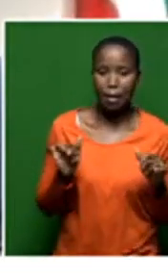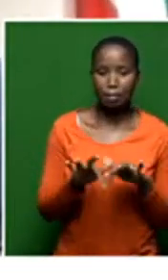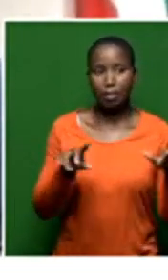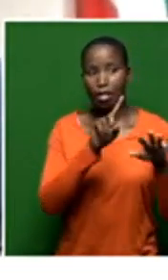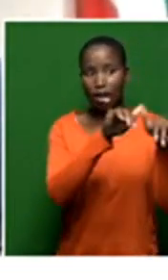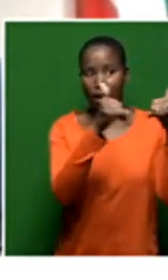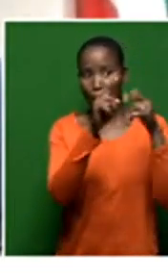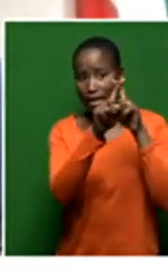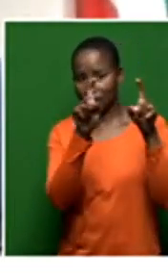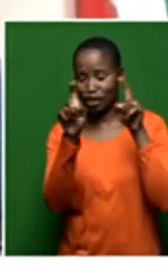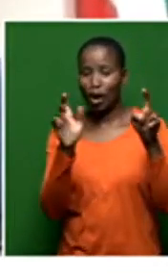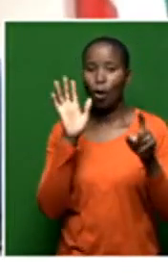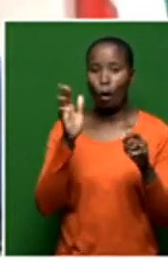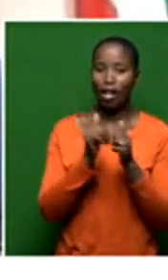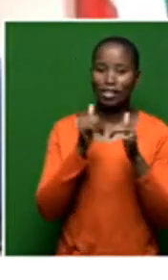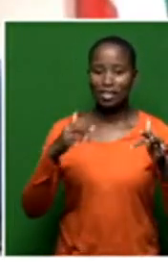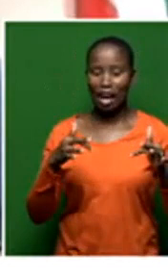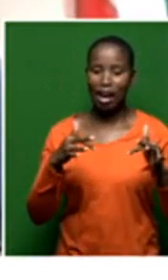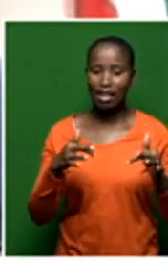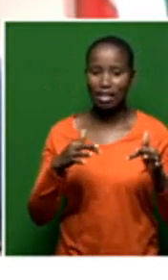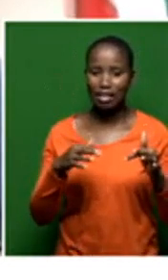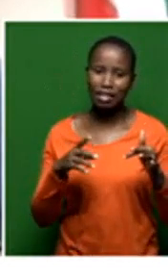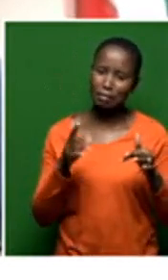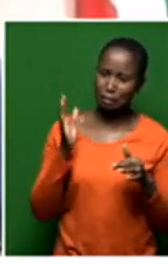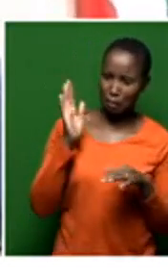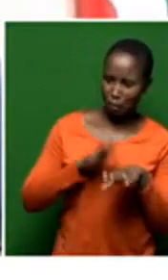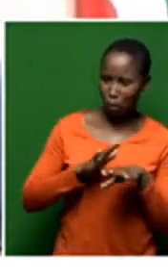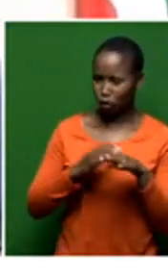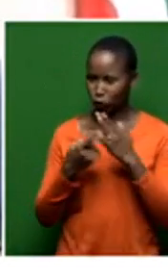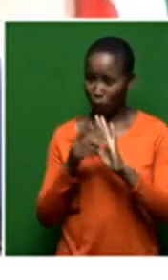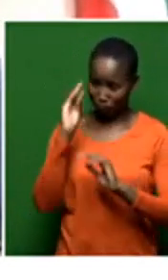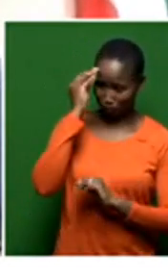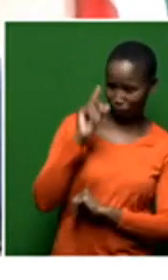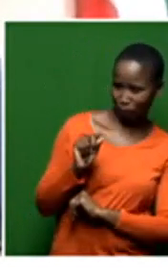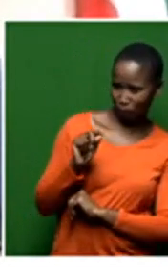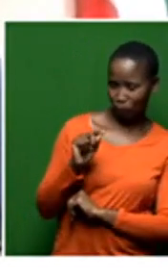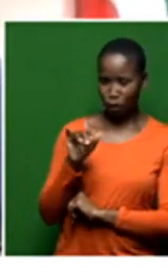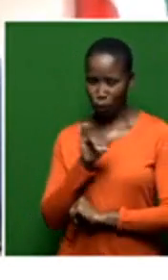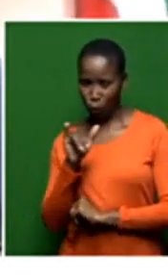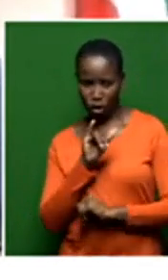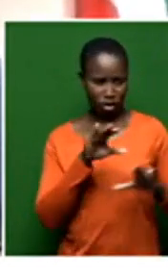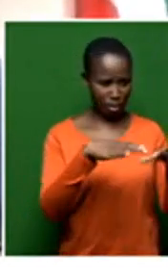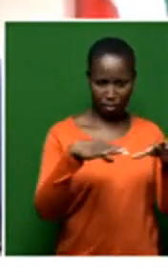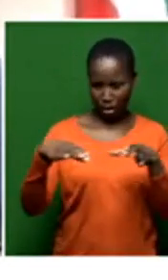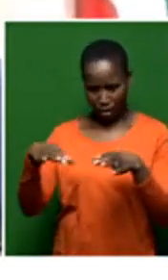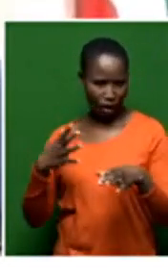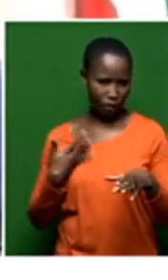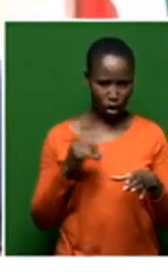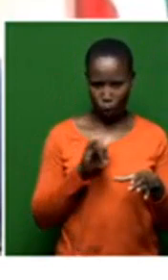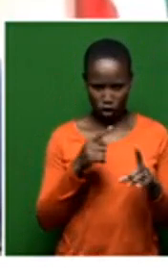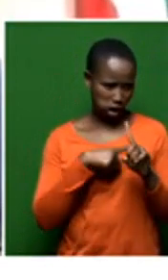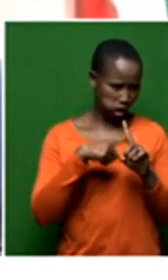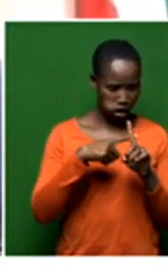will start expressing further interest on which particular spectrum lots they